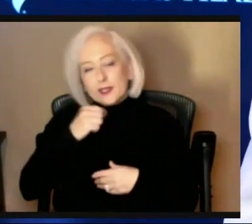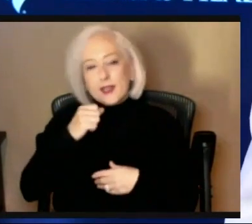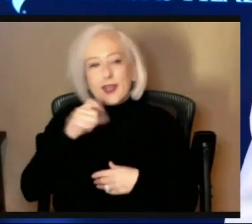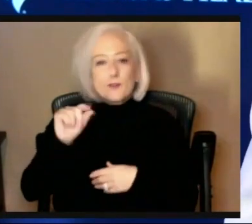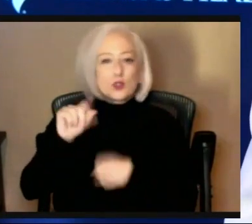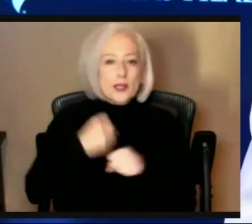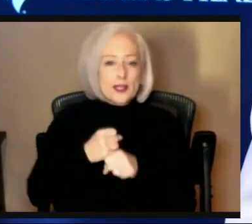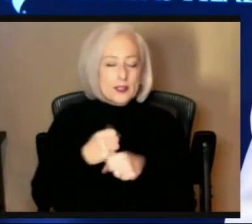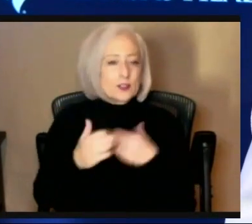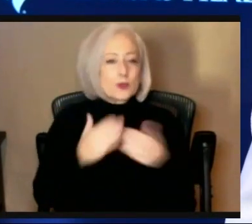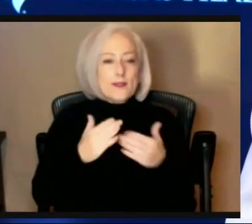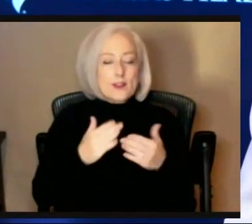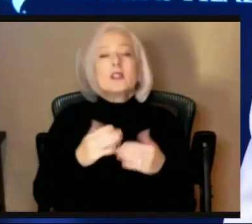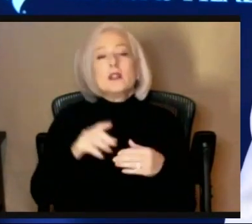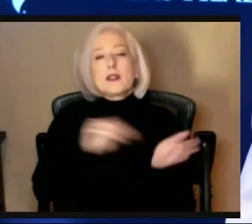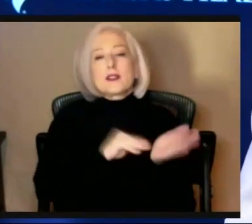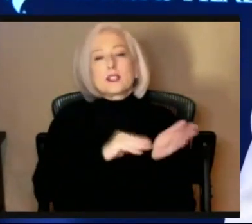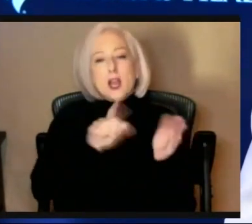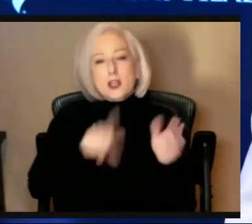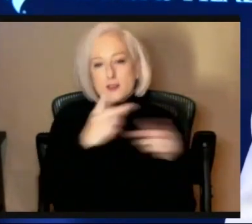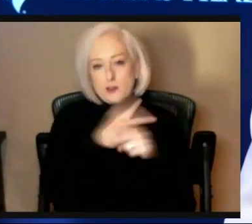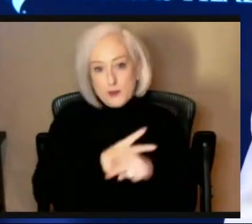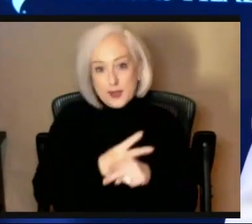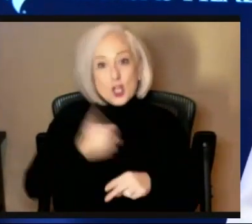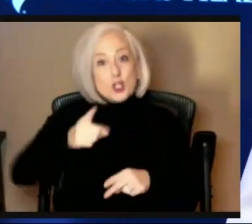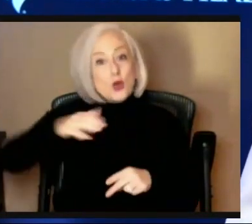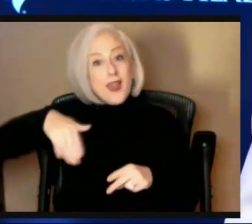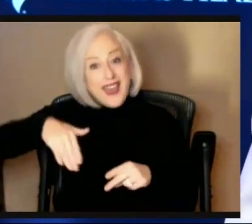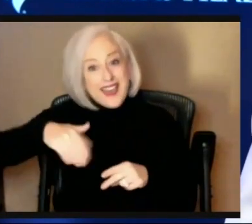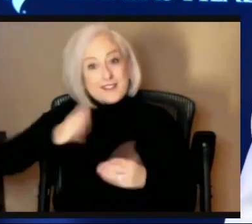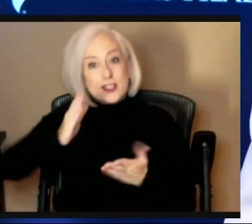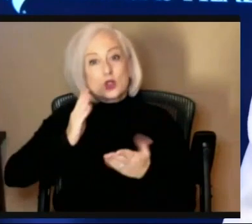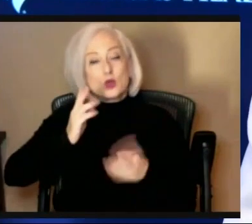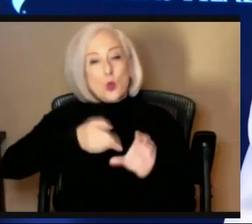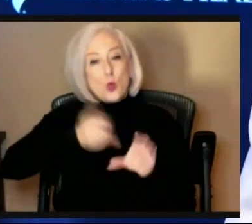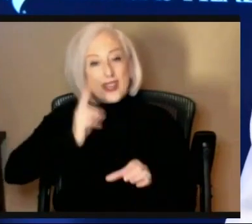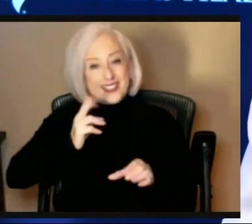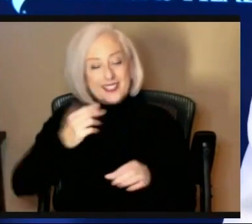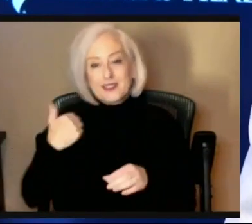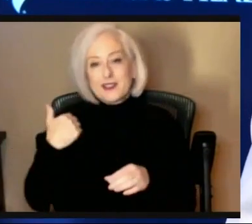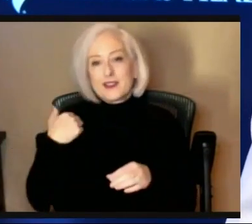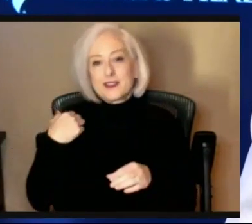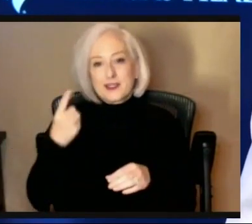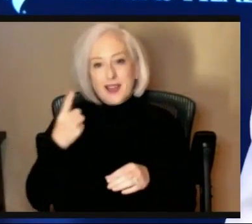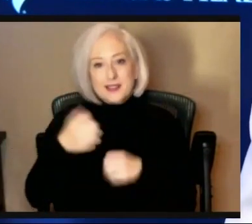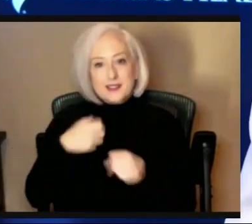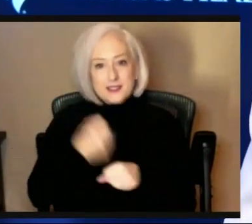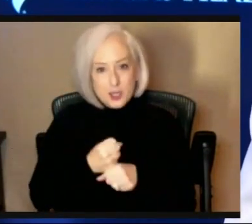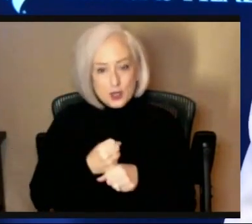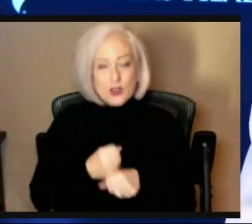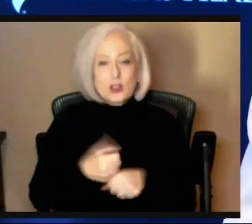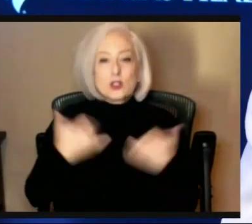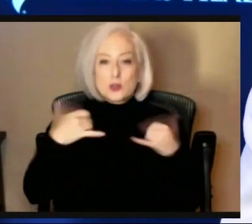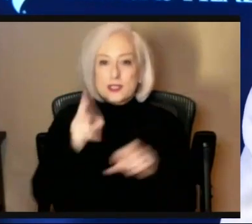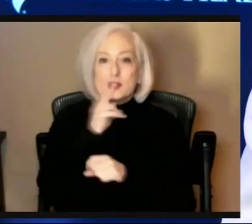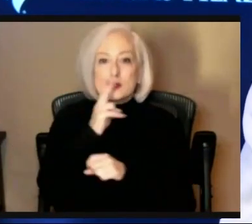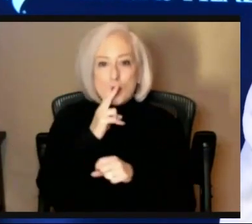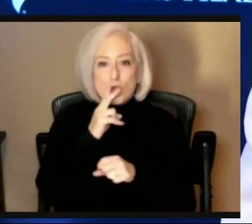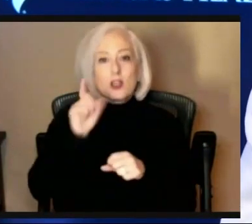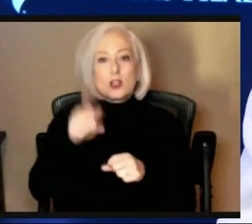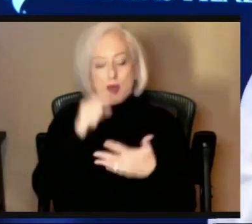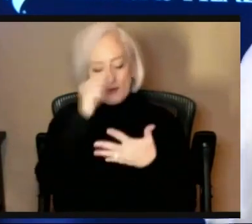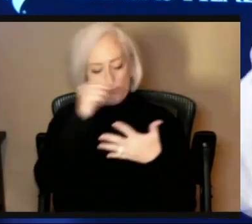the last 15 years or still smoking, you have to meet all 3 criteria. Then you can come in for lung cancer screening. And what that means is